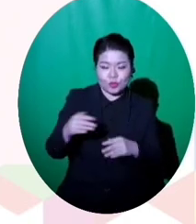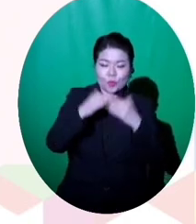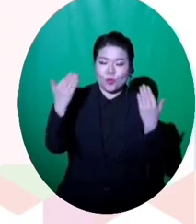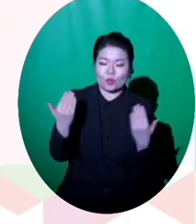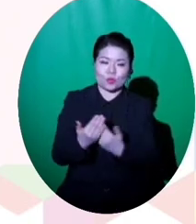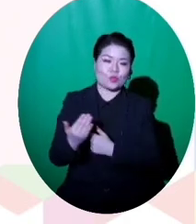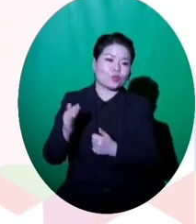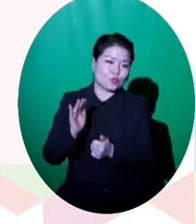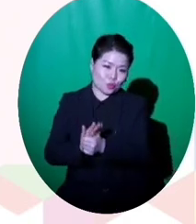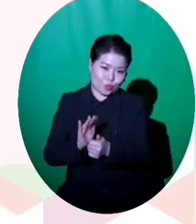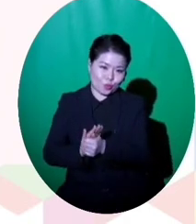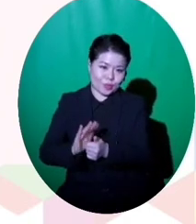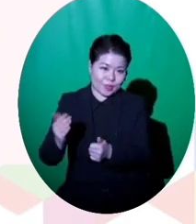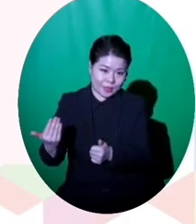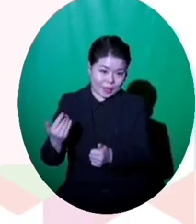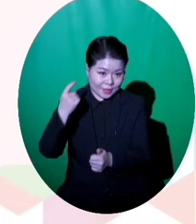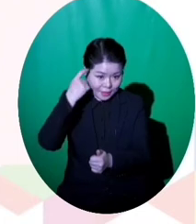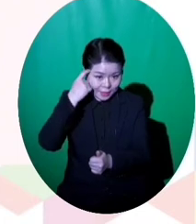power?